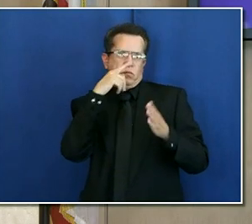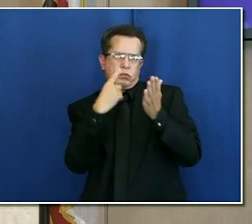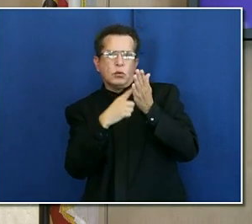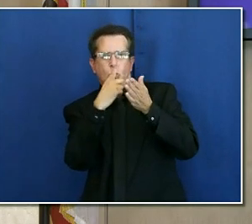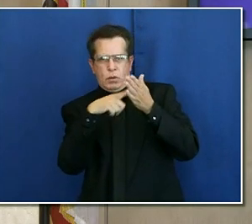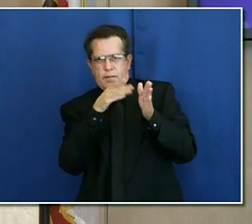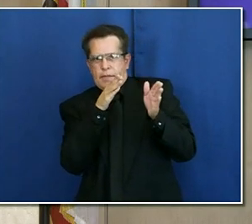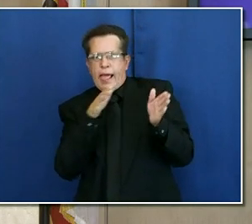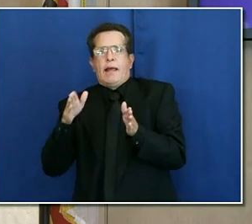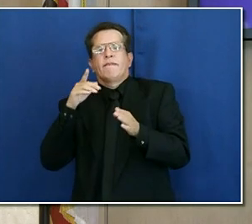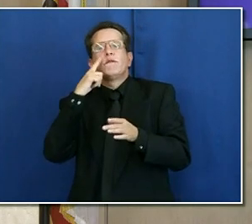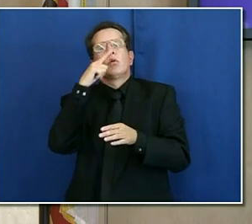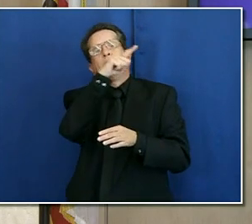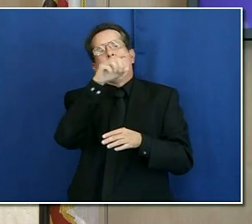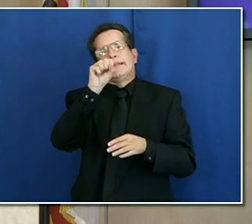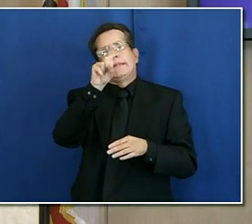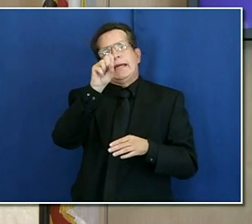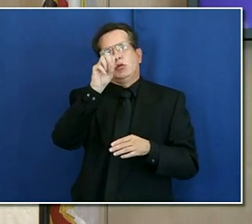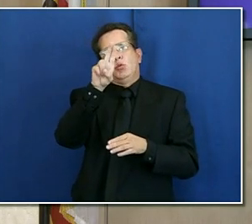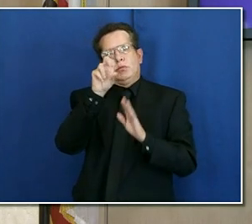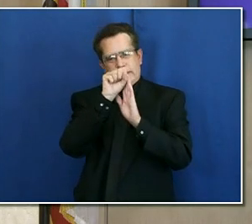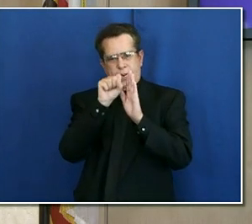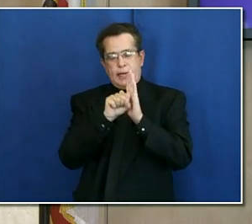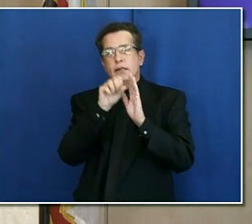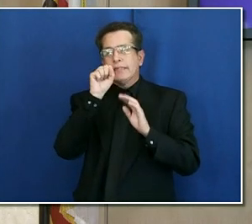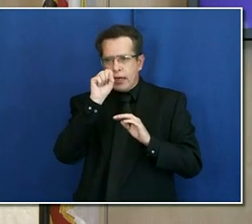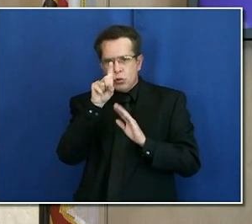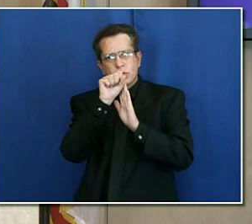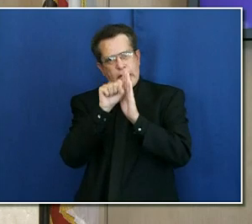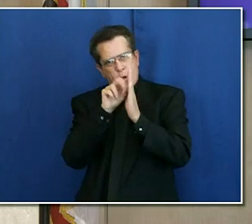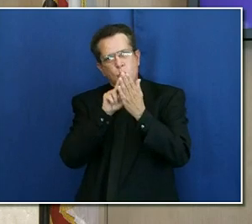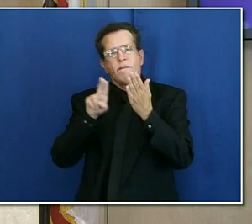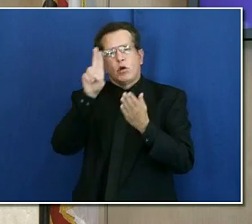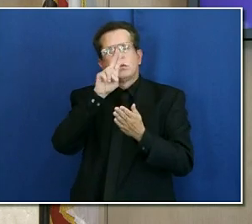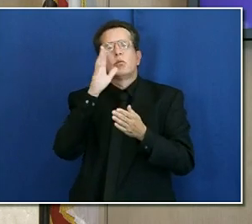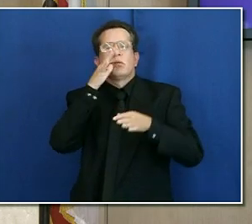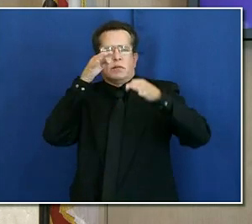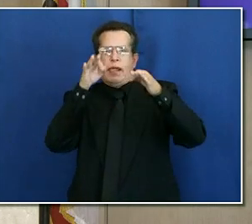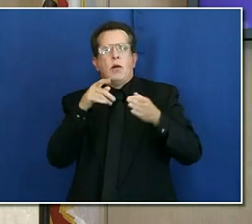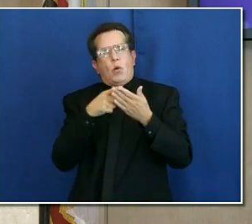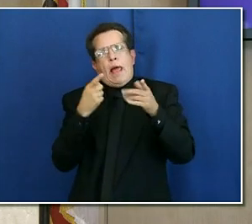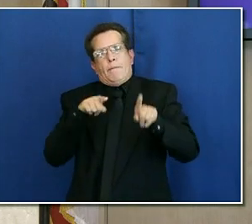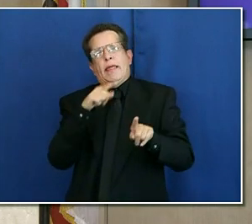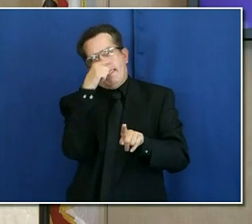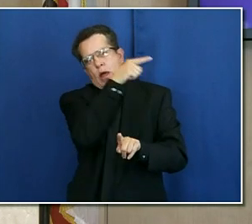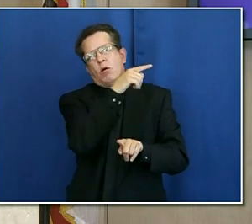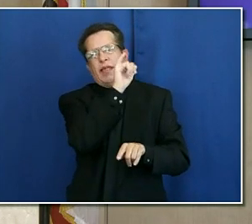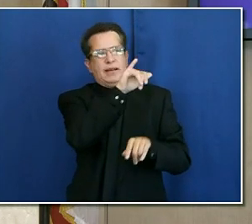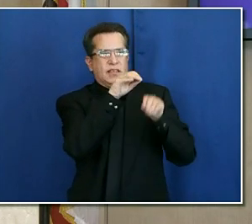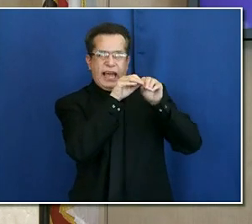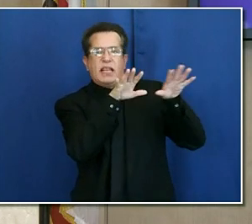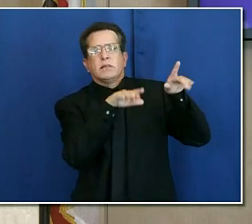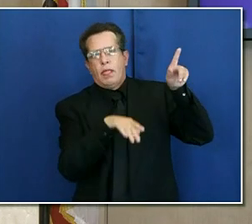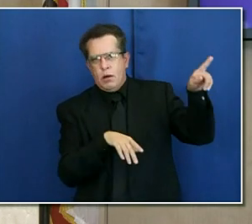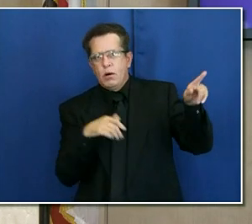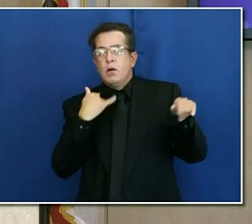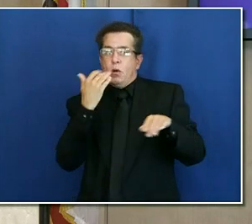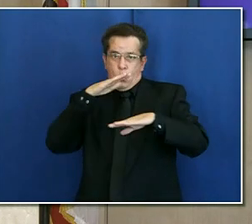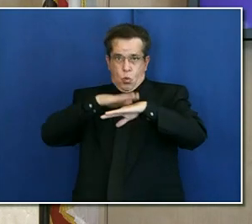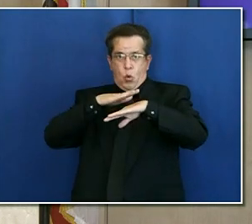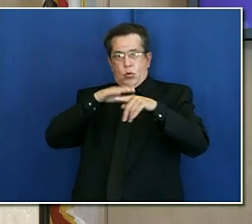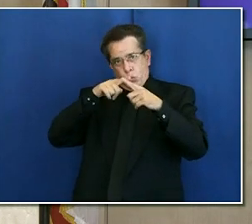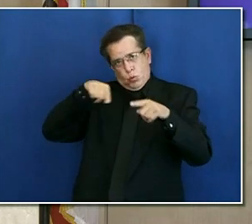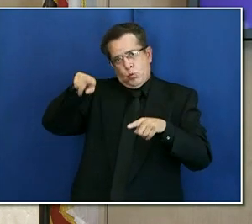is taking in response to their recent cases. I want to give a word of caution as we head into a holiday